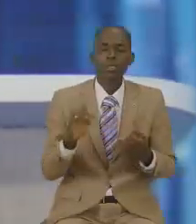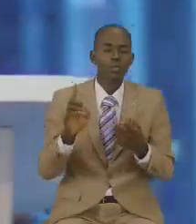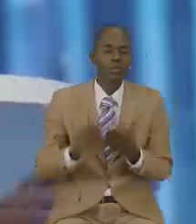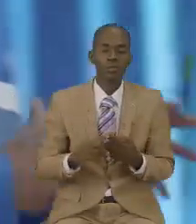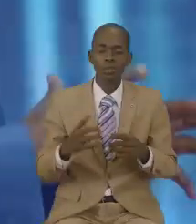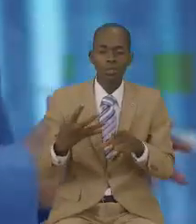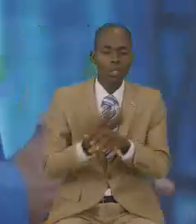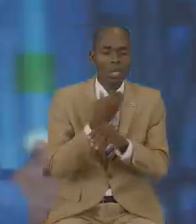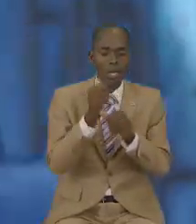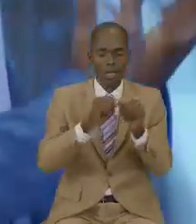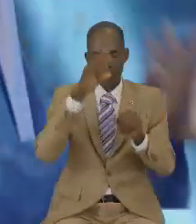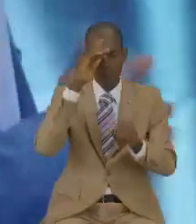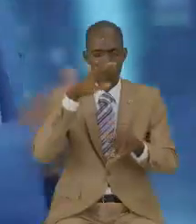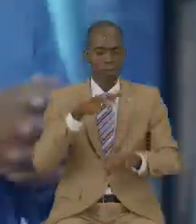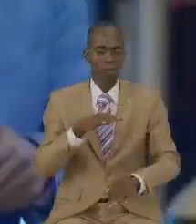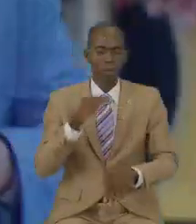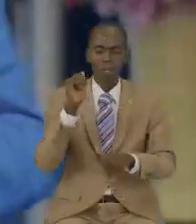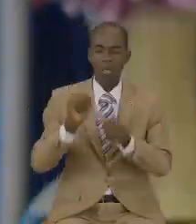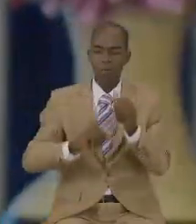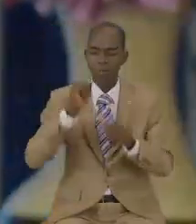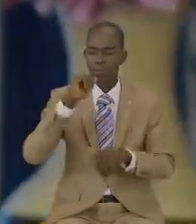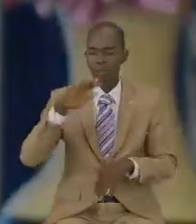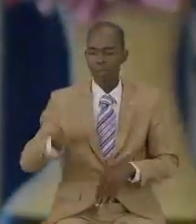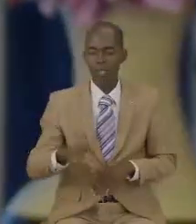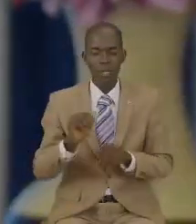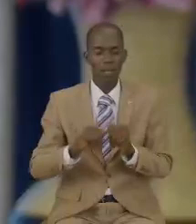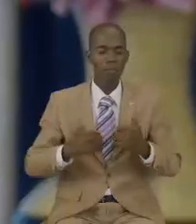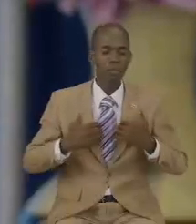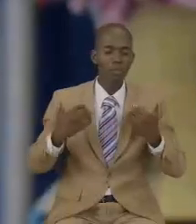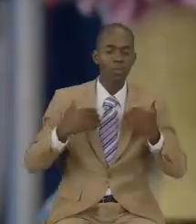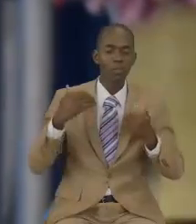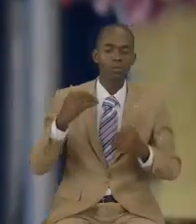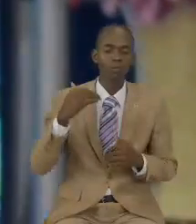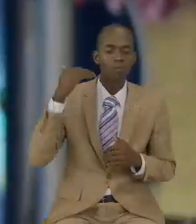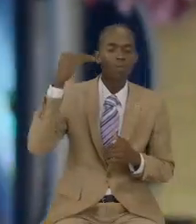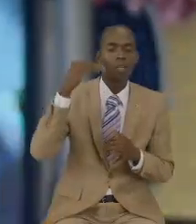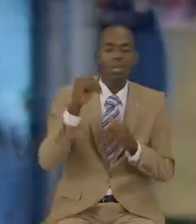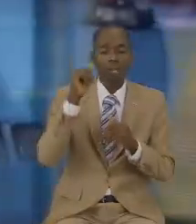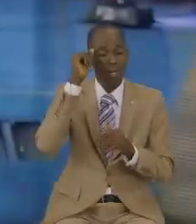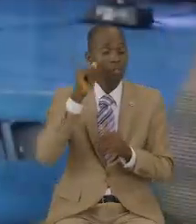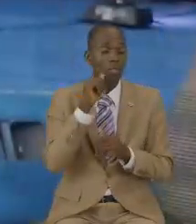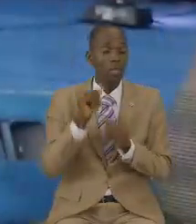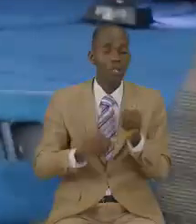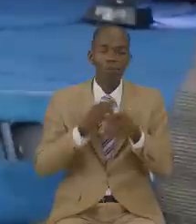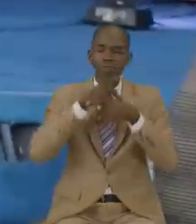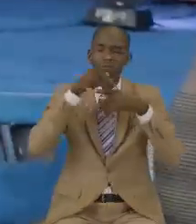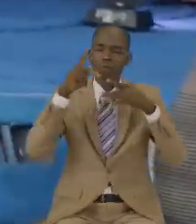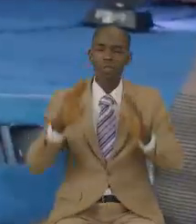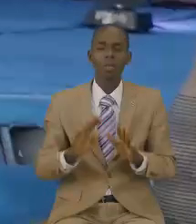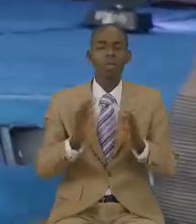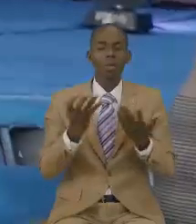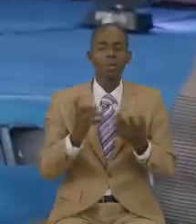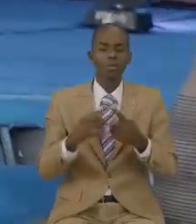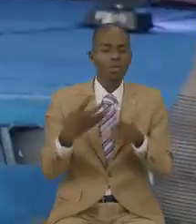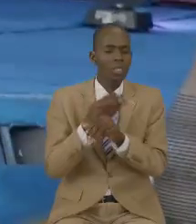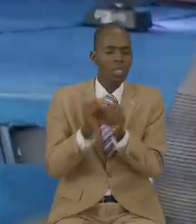every boy, every girl, every young adult, every professional, I want to take everyone